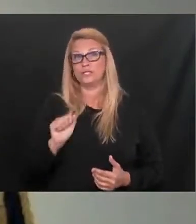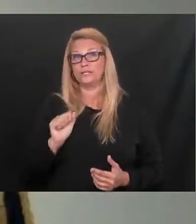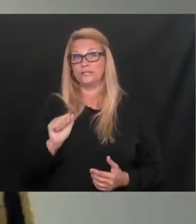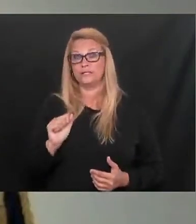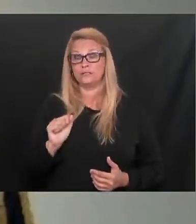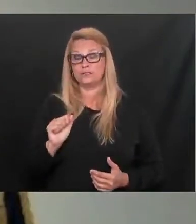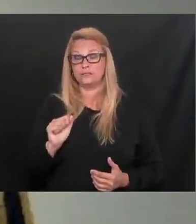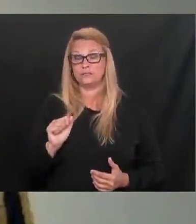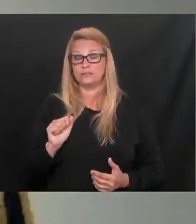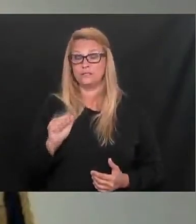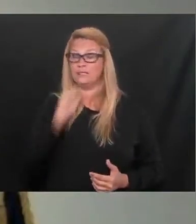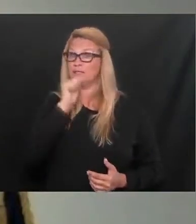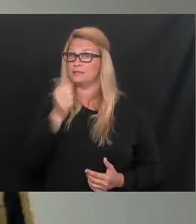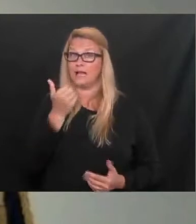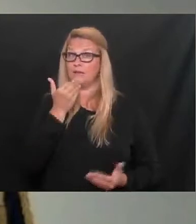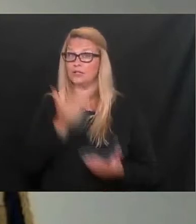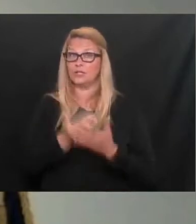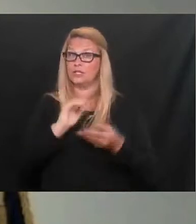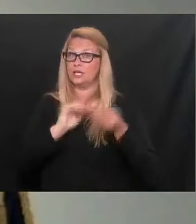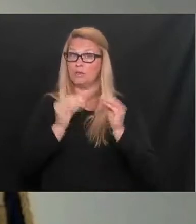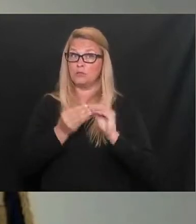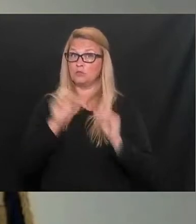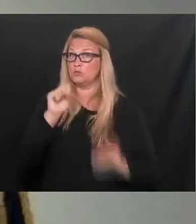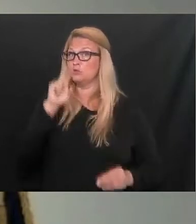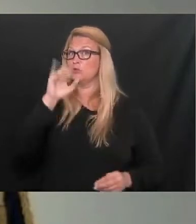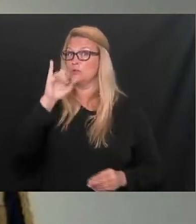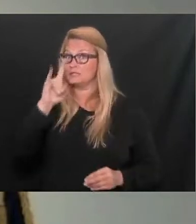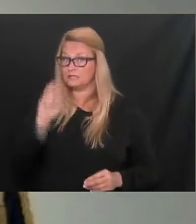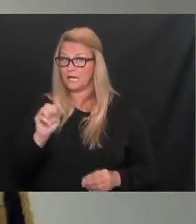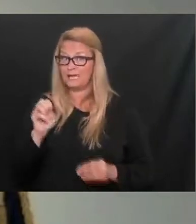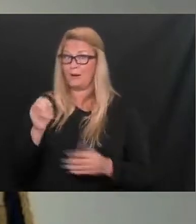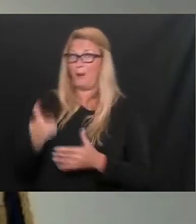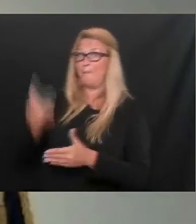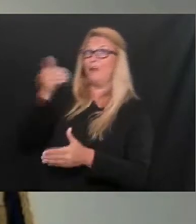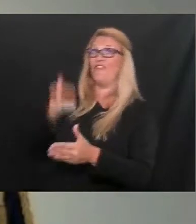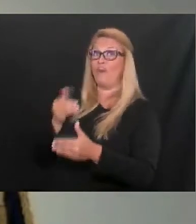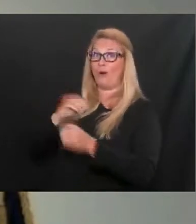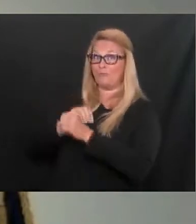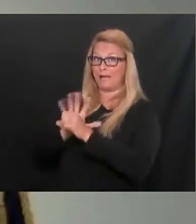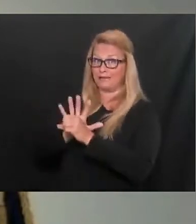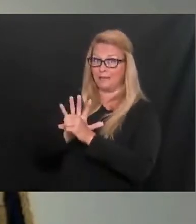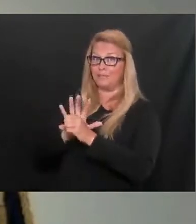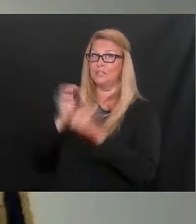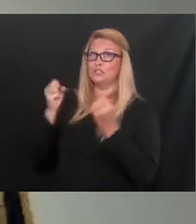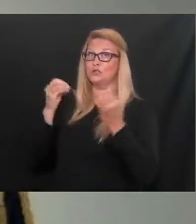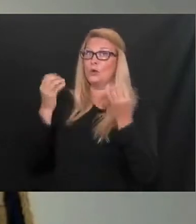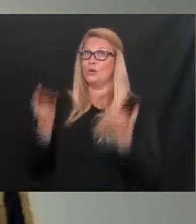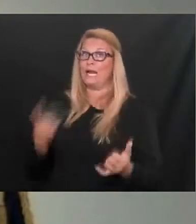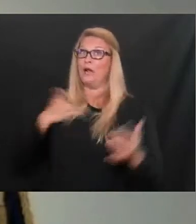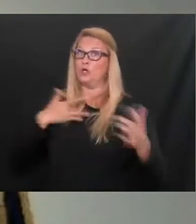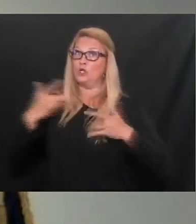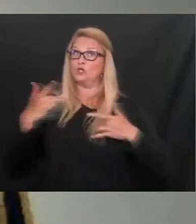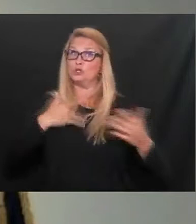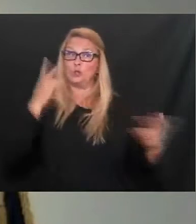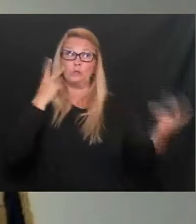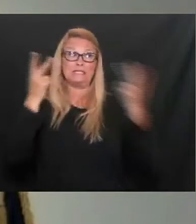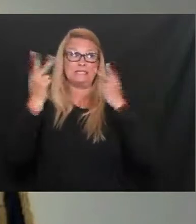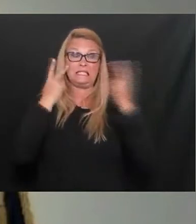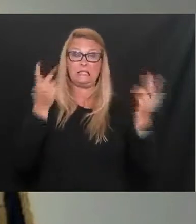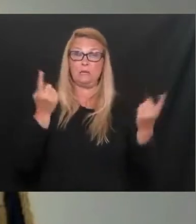good numbers with regard to suicide, even prior to the pandemic. We're very concerned about what we're seeing here with our